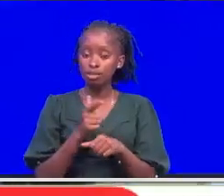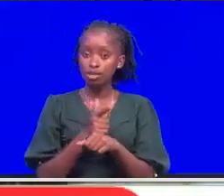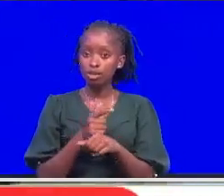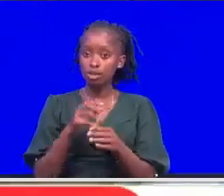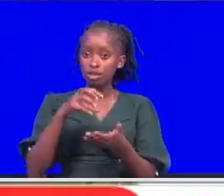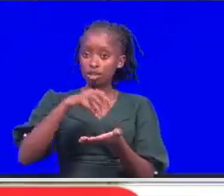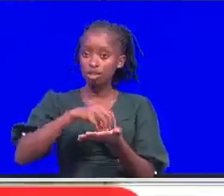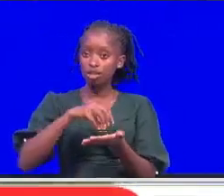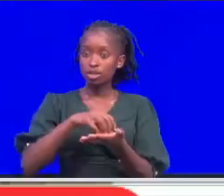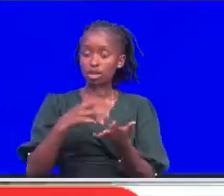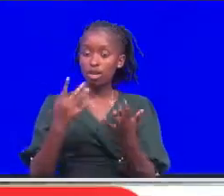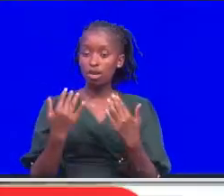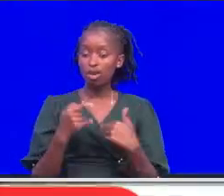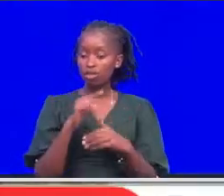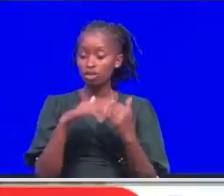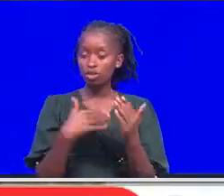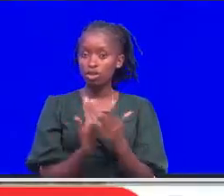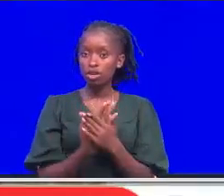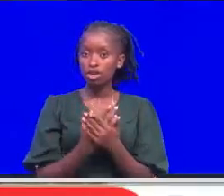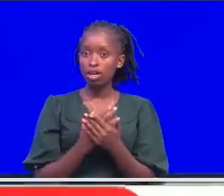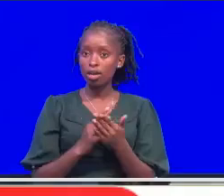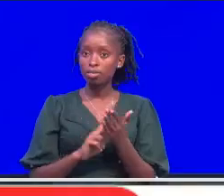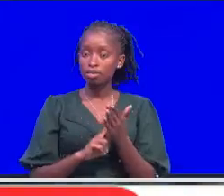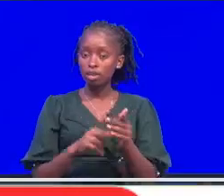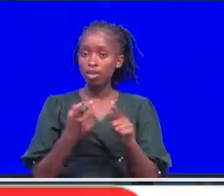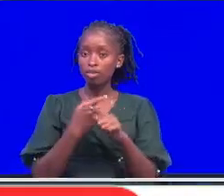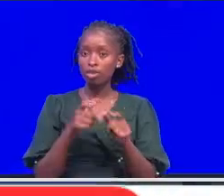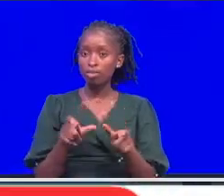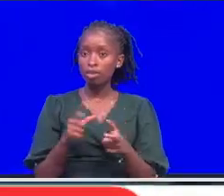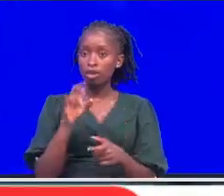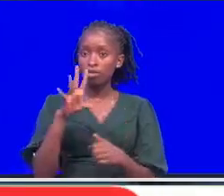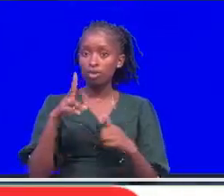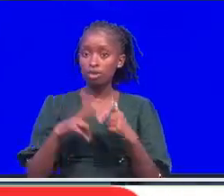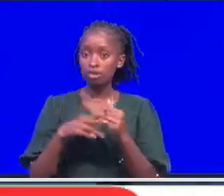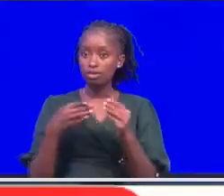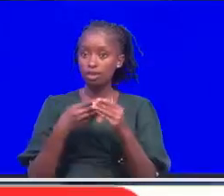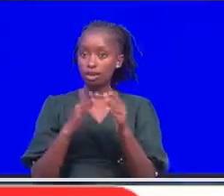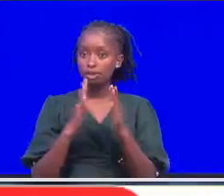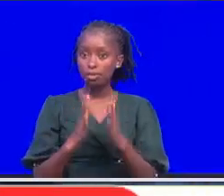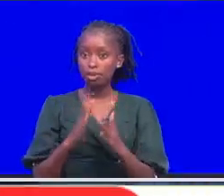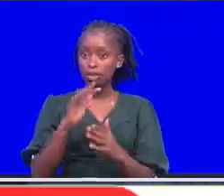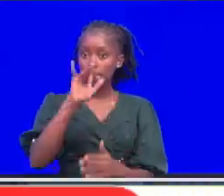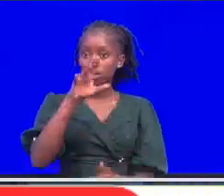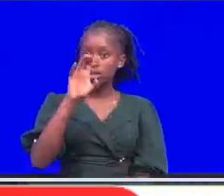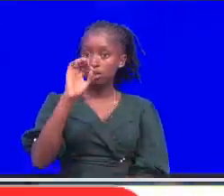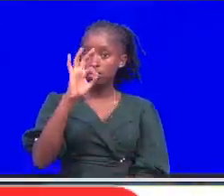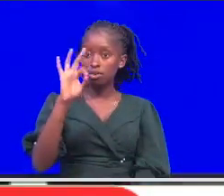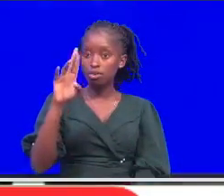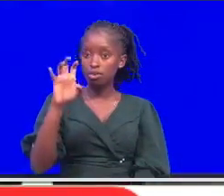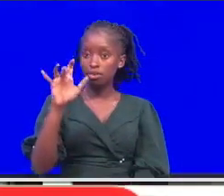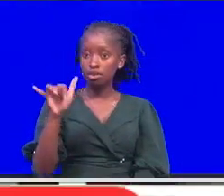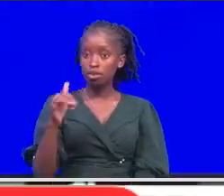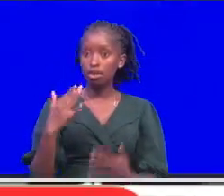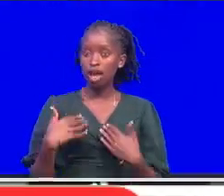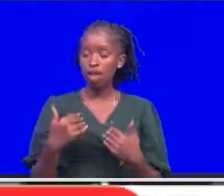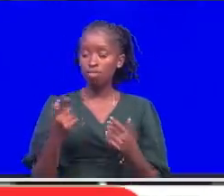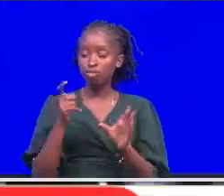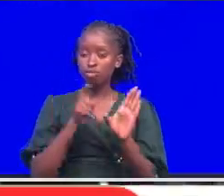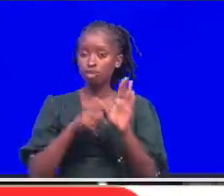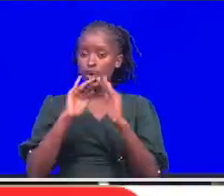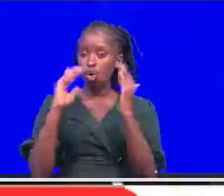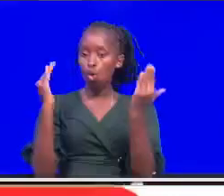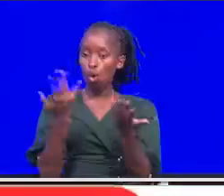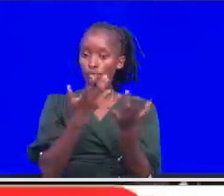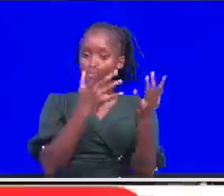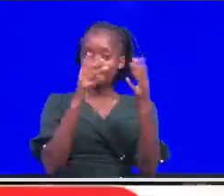Reporters and presenters from Radio 47, led by their head Geoffrey Mungau, joined the world to celebrate World